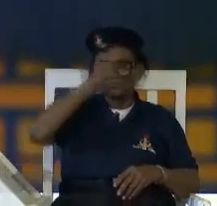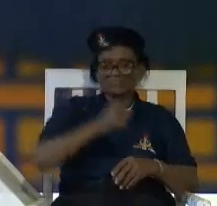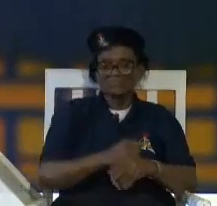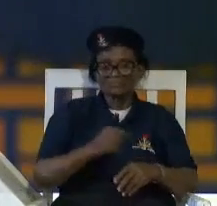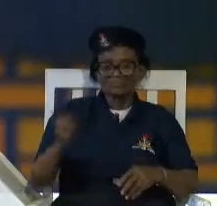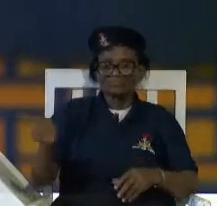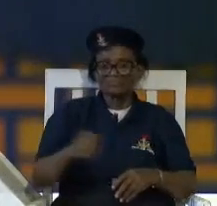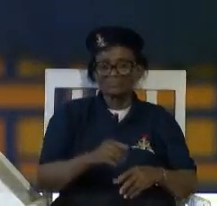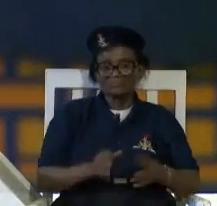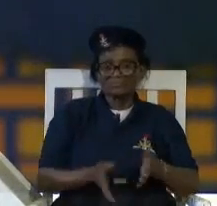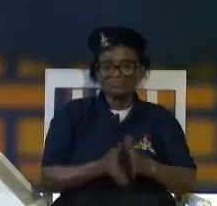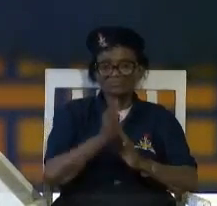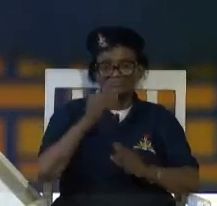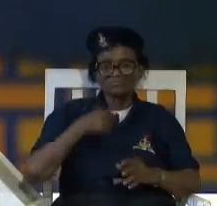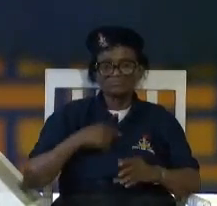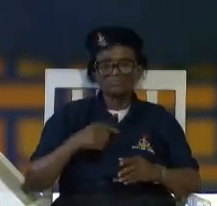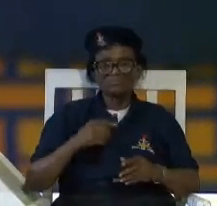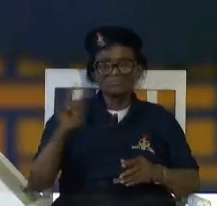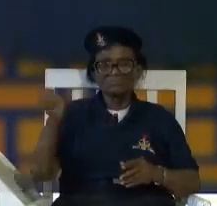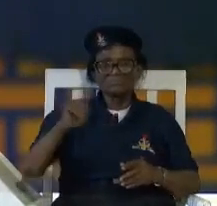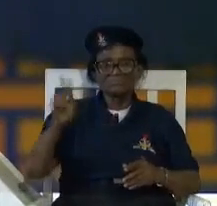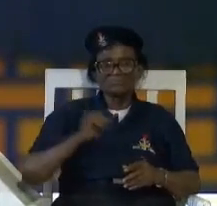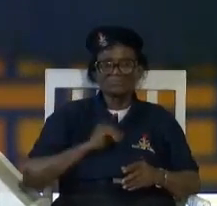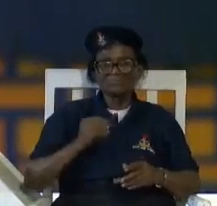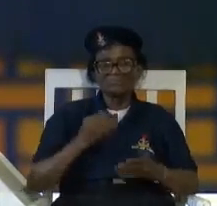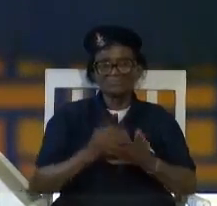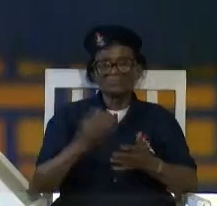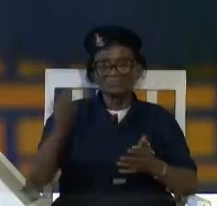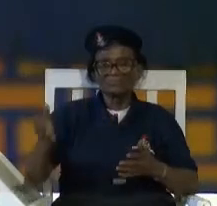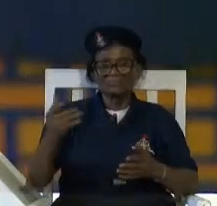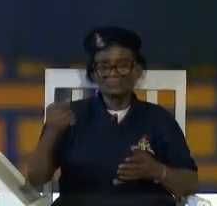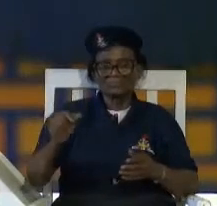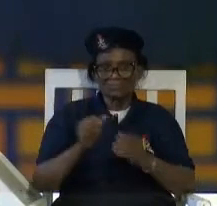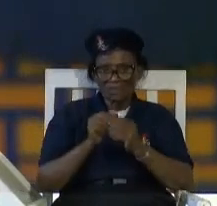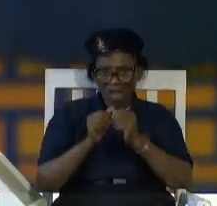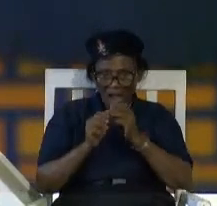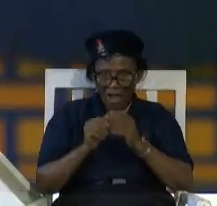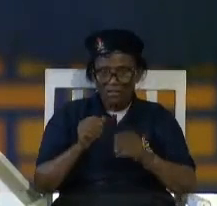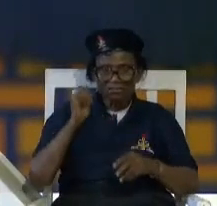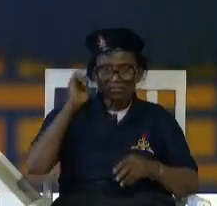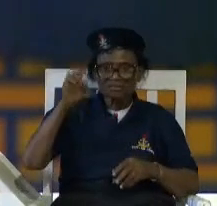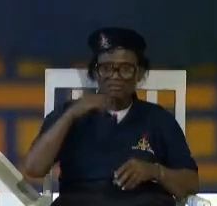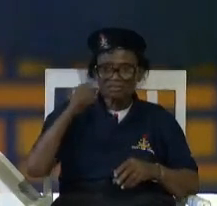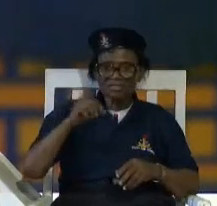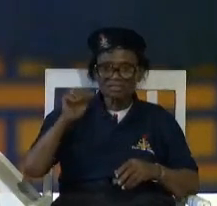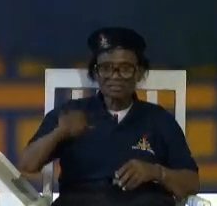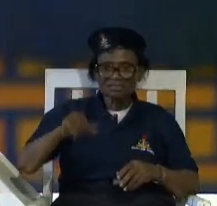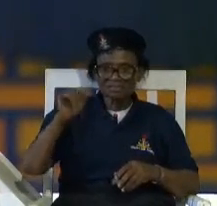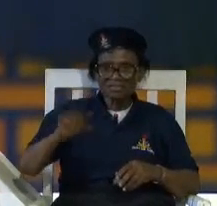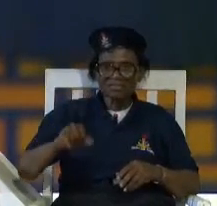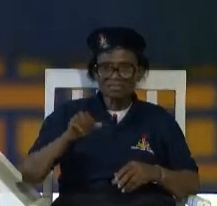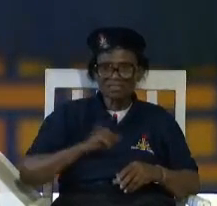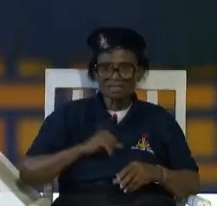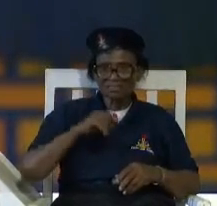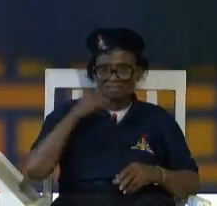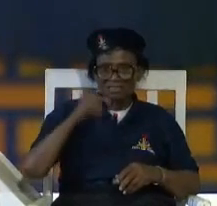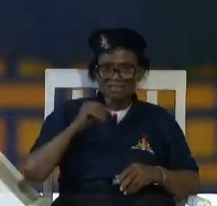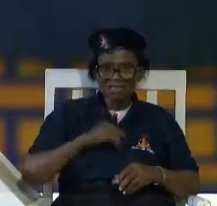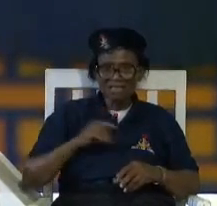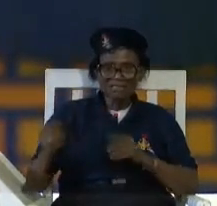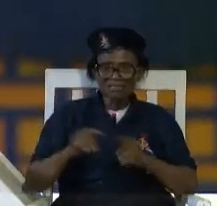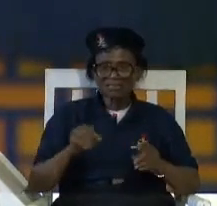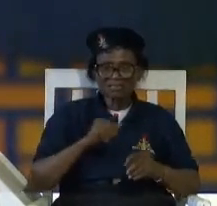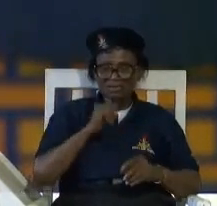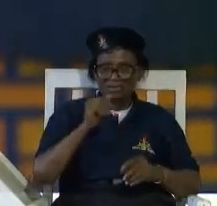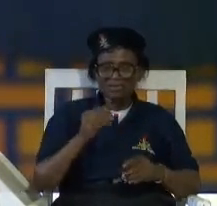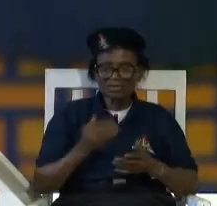me where I bought the oil. He said, yes. I said, I didn't buy it on